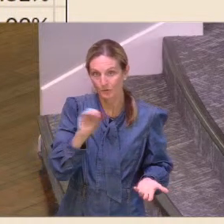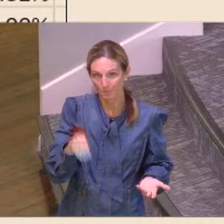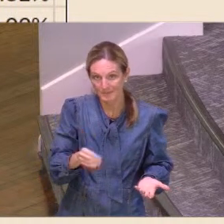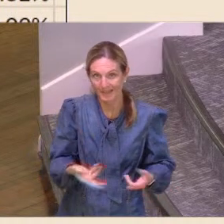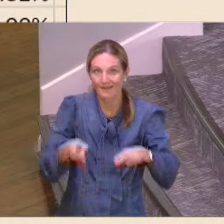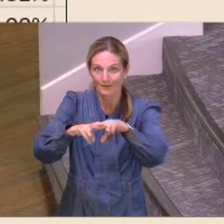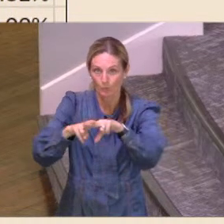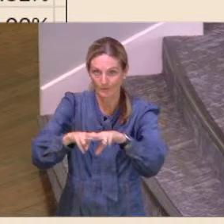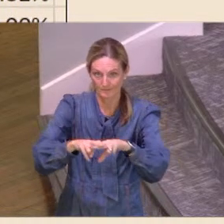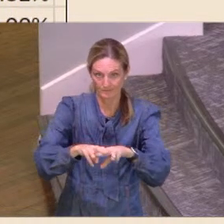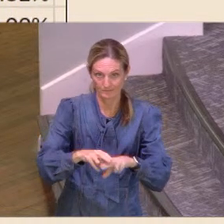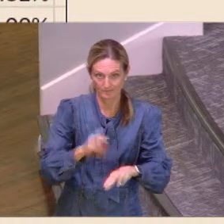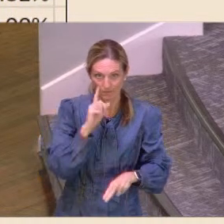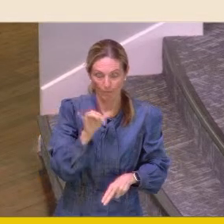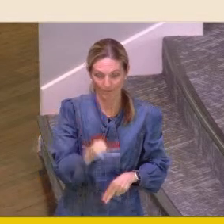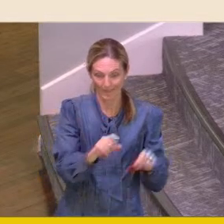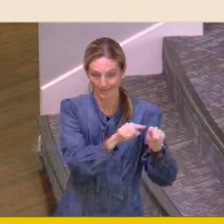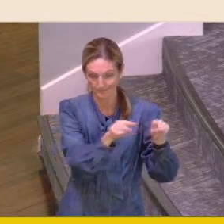there.